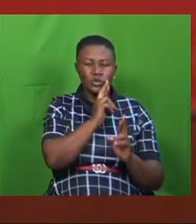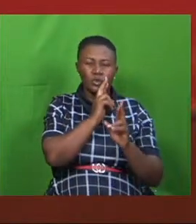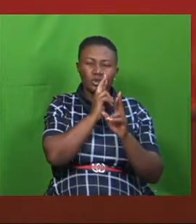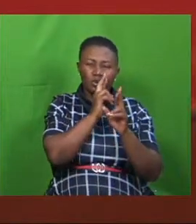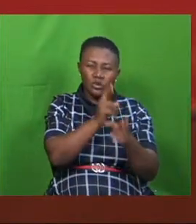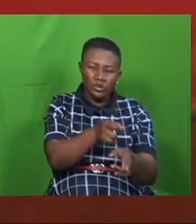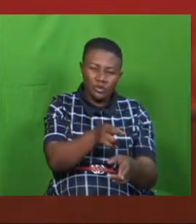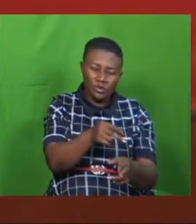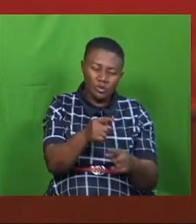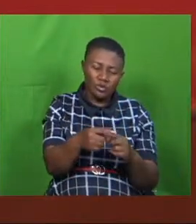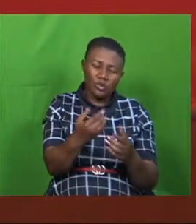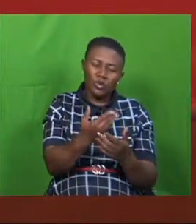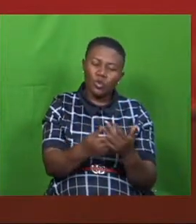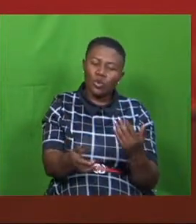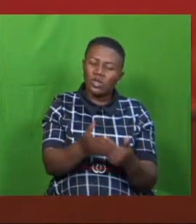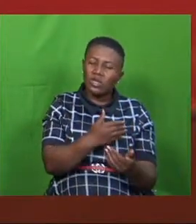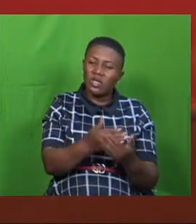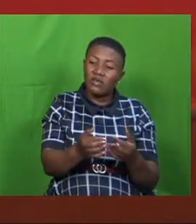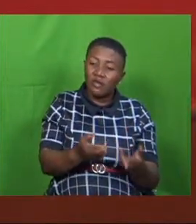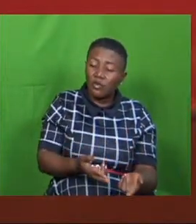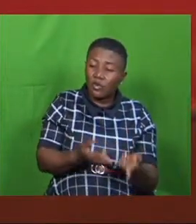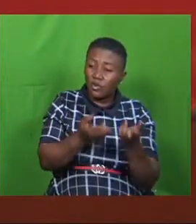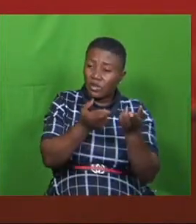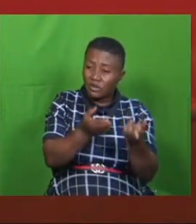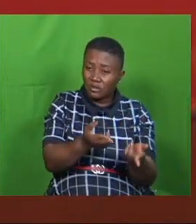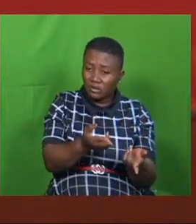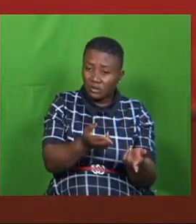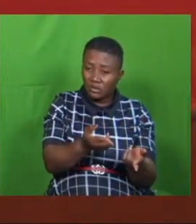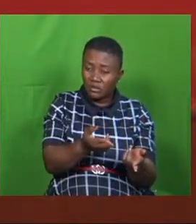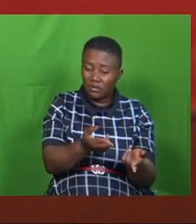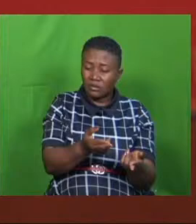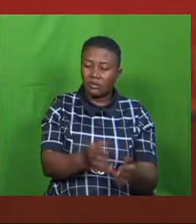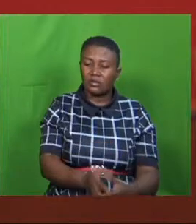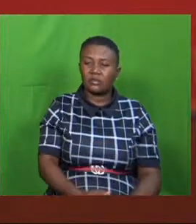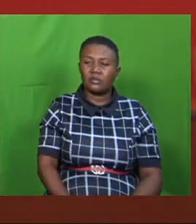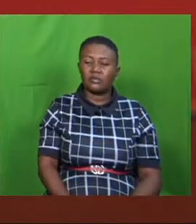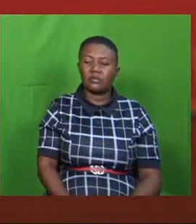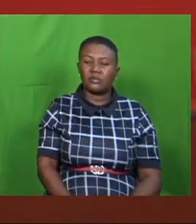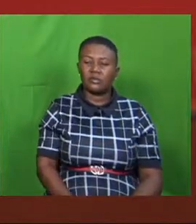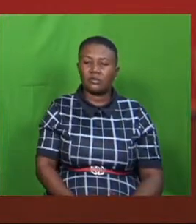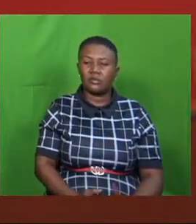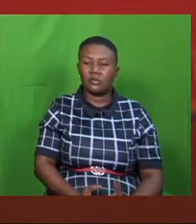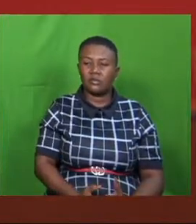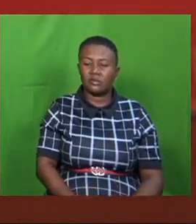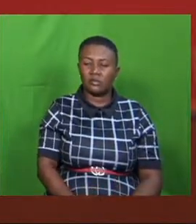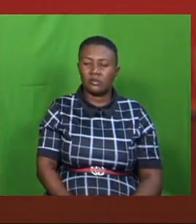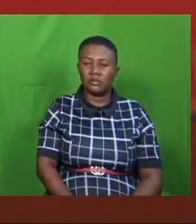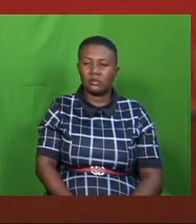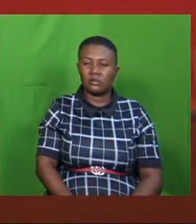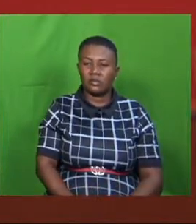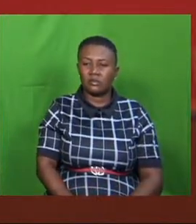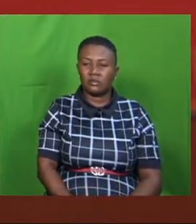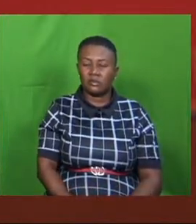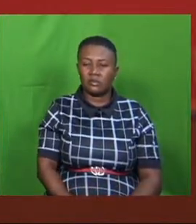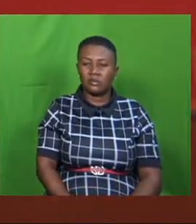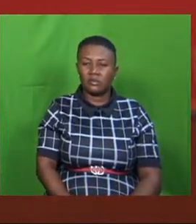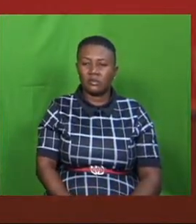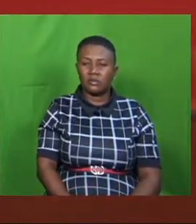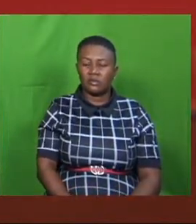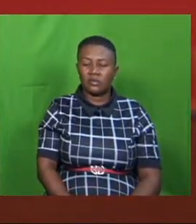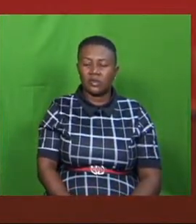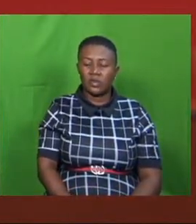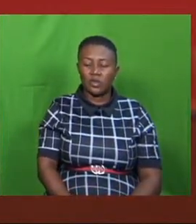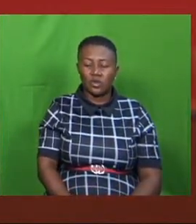request of the Honorable Ranking Member of Roads and Transport